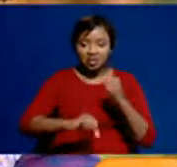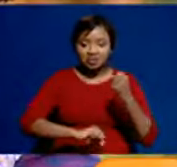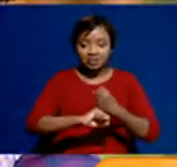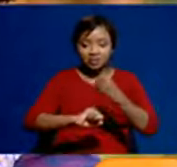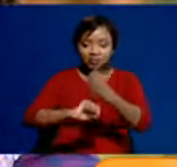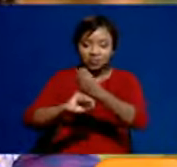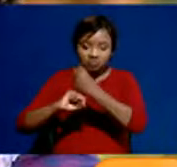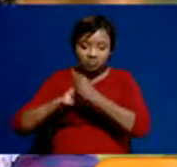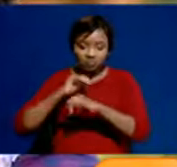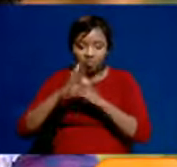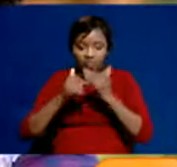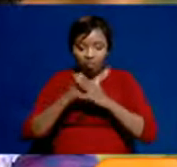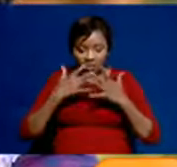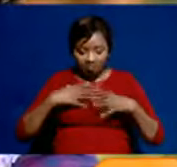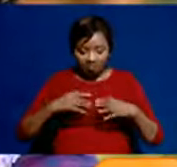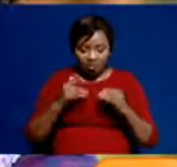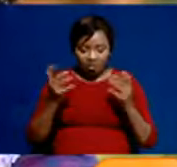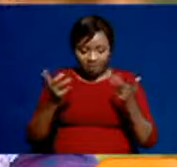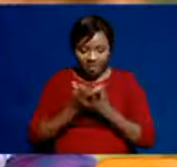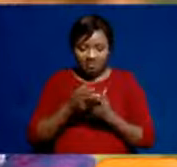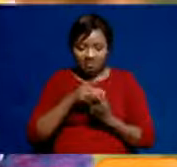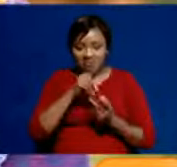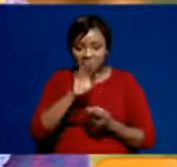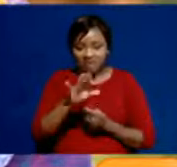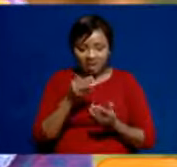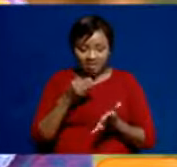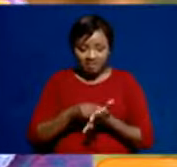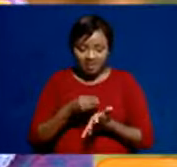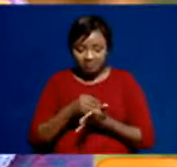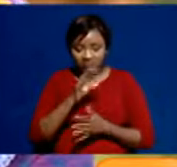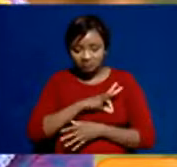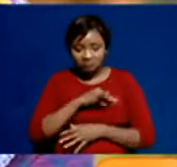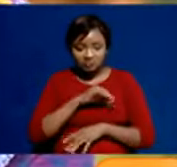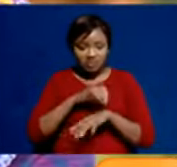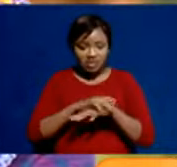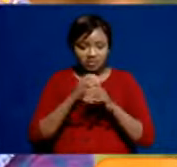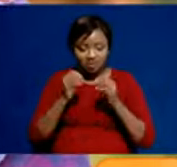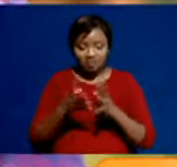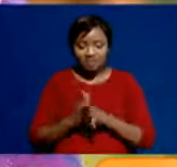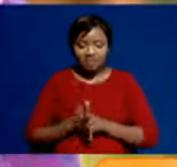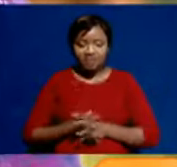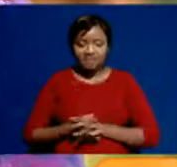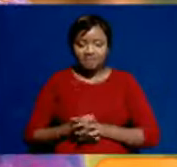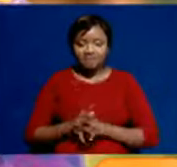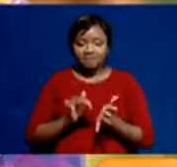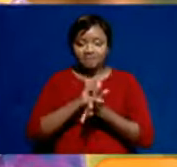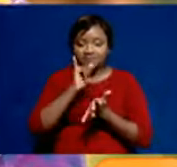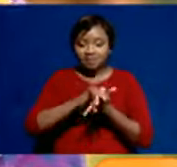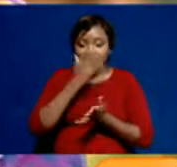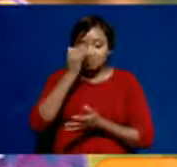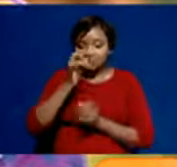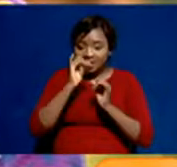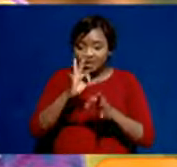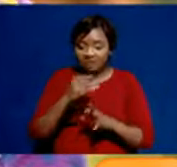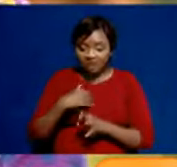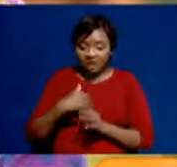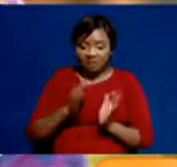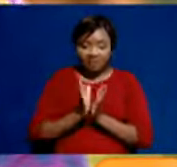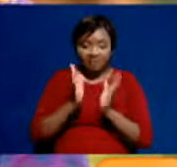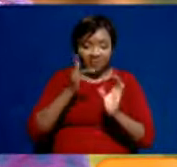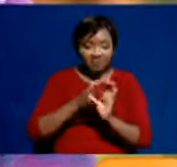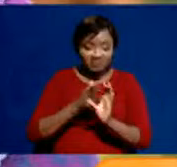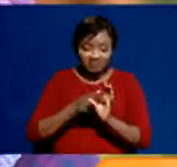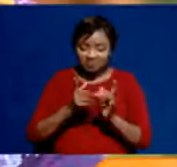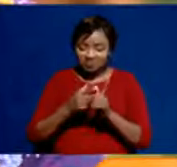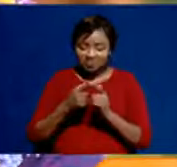earning, and you make sure that it's as painless as possible. And that's why if there was public participation, all these things